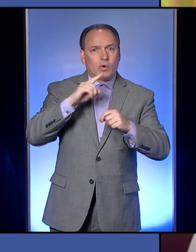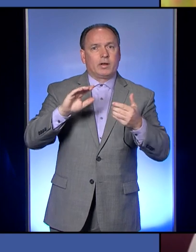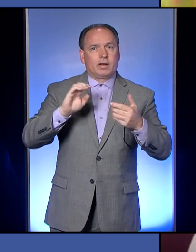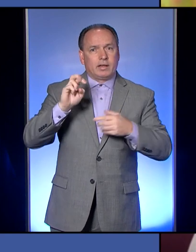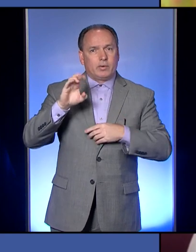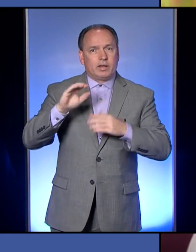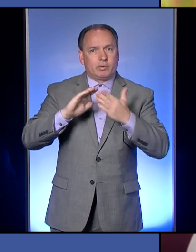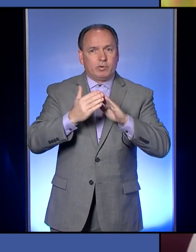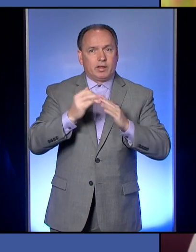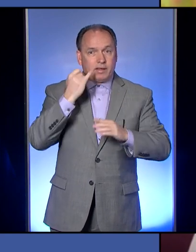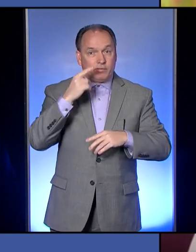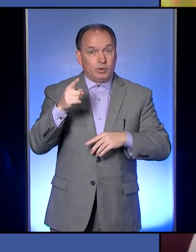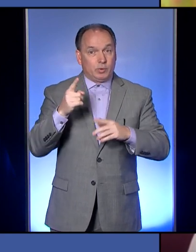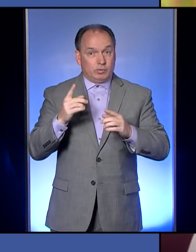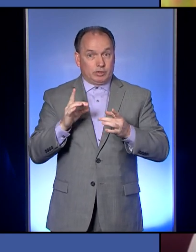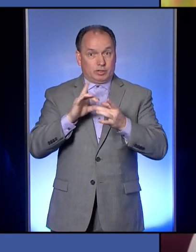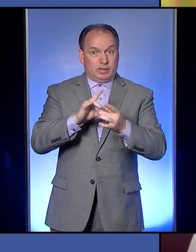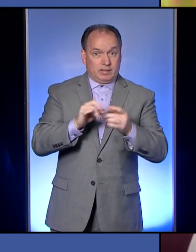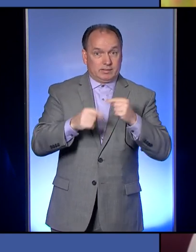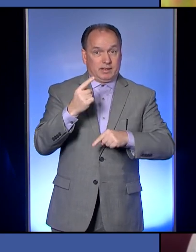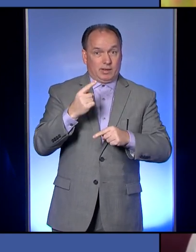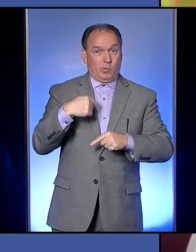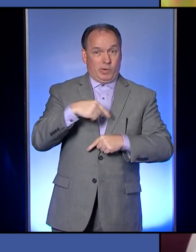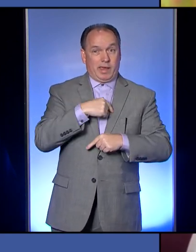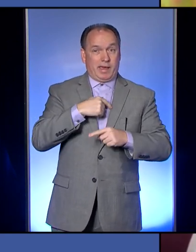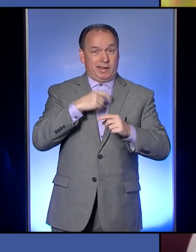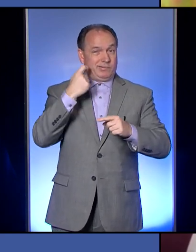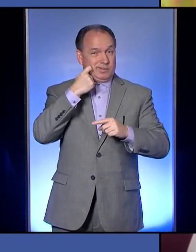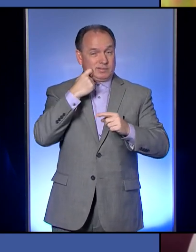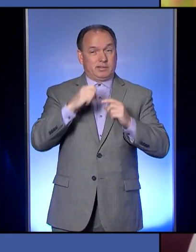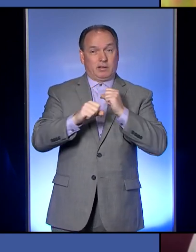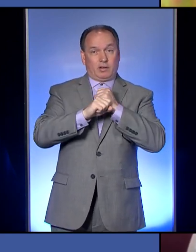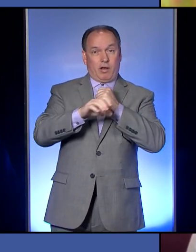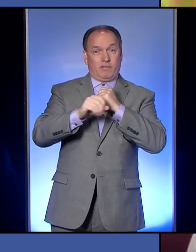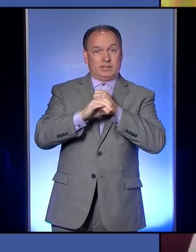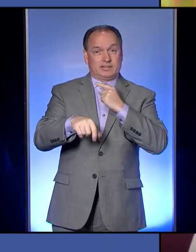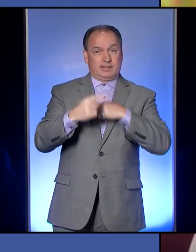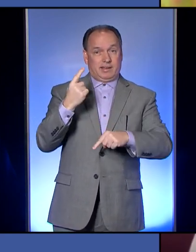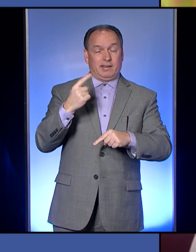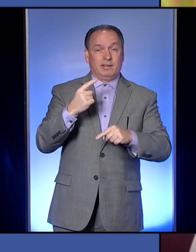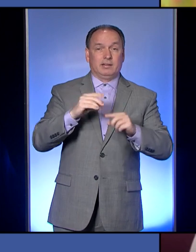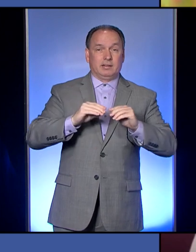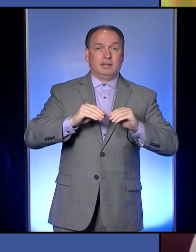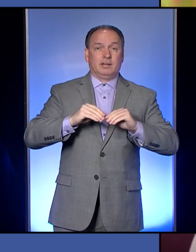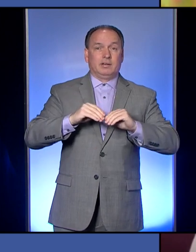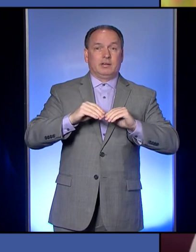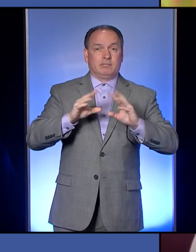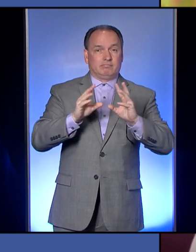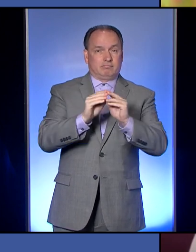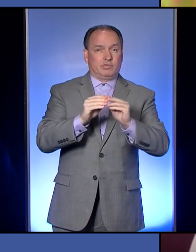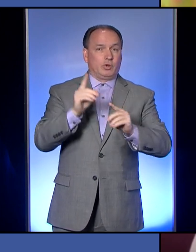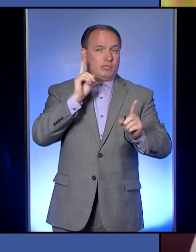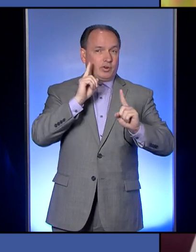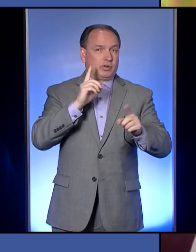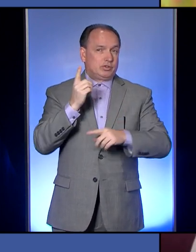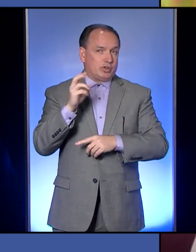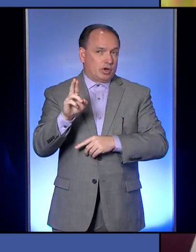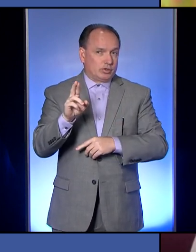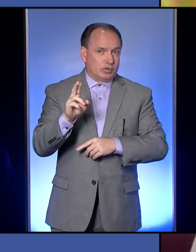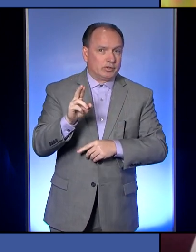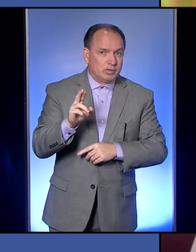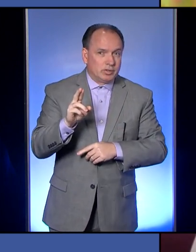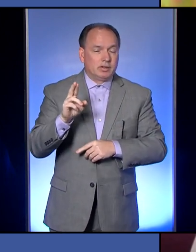you tuned in today, UPMC did have a press conference earlier today in Pittsburgh, and you would have heard Dr. Don Yealy, UPMC's